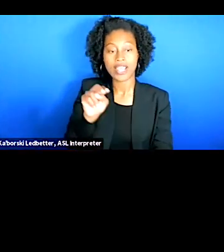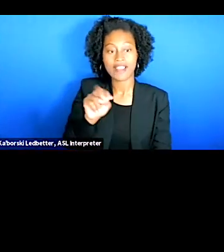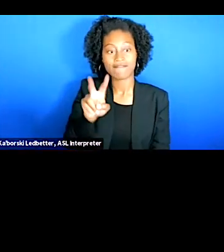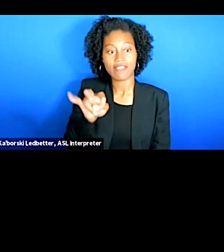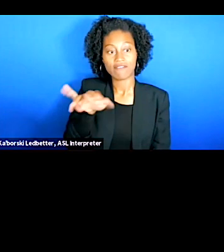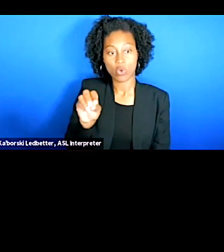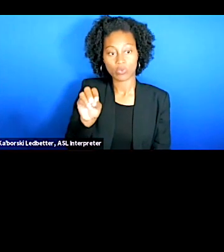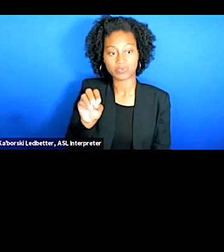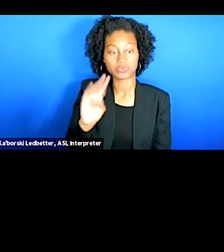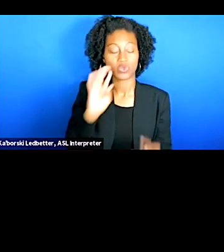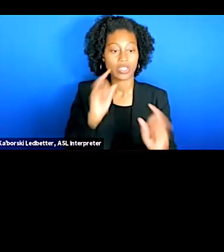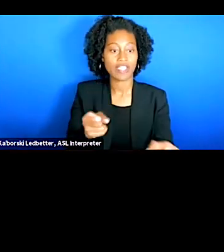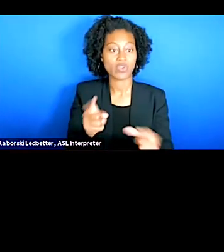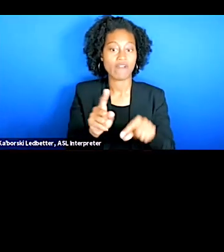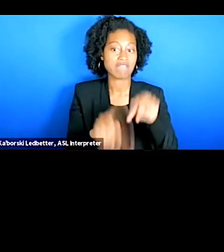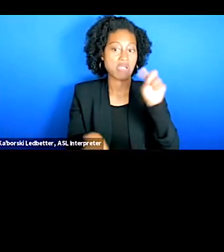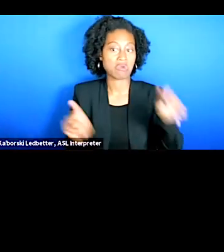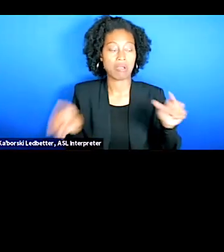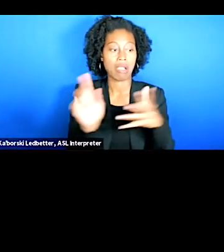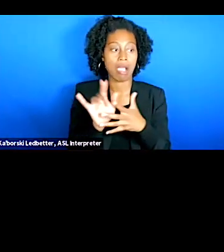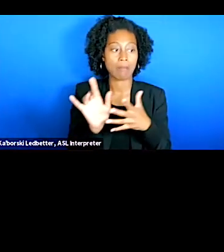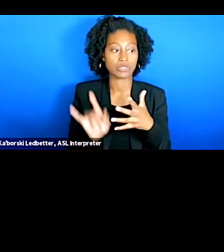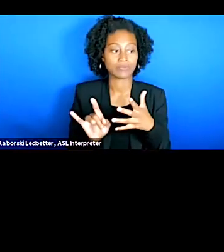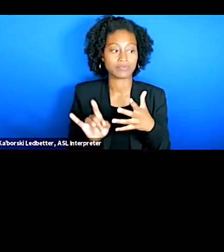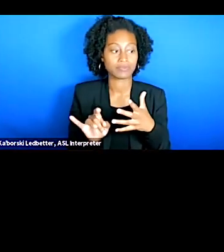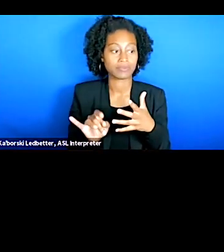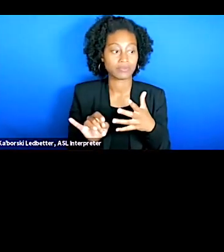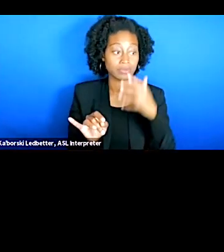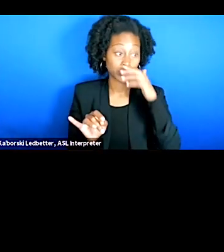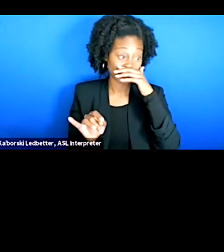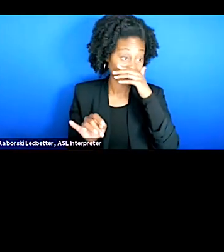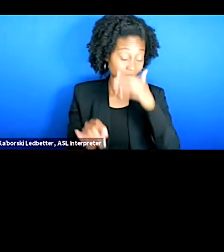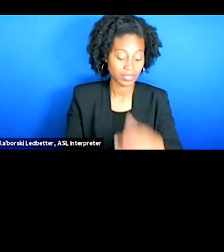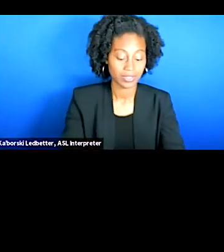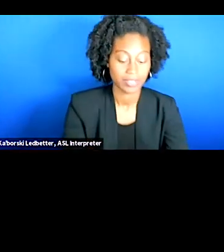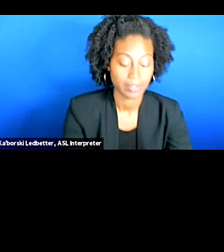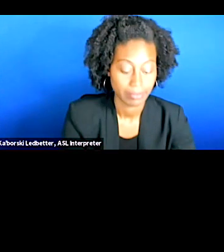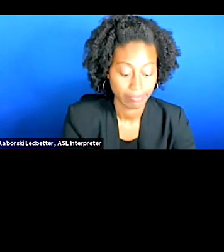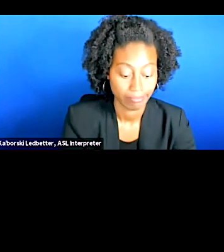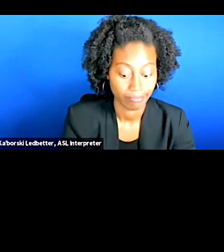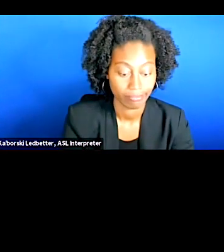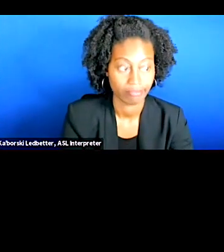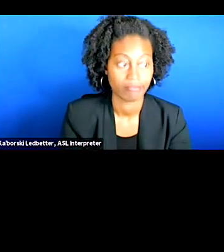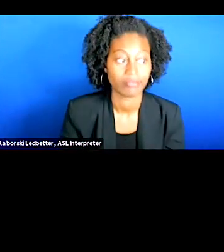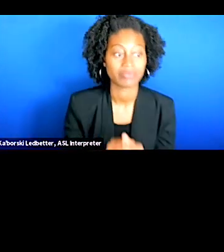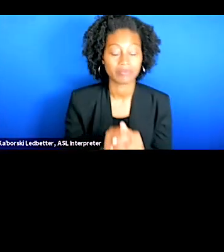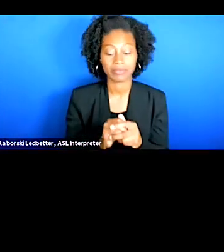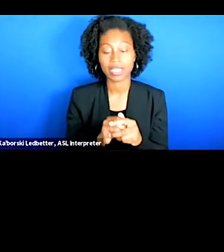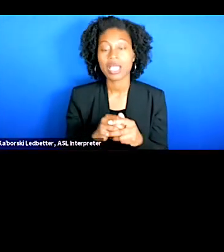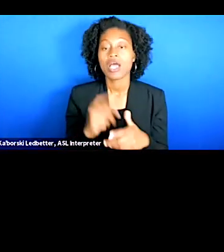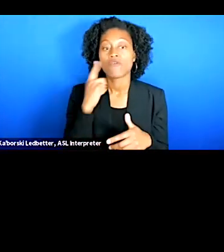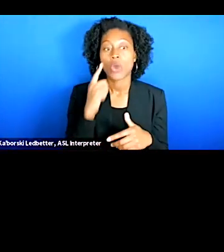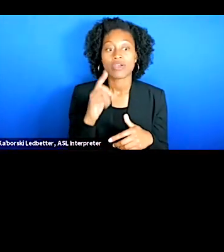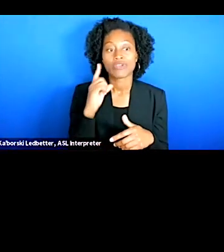It's going to give you various options of what you'd like to do with the codes that you've input into NVivo. First option is see